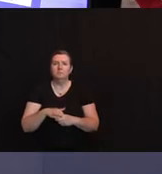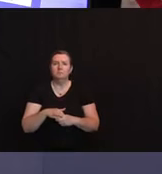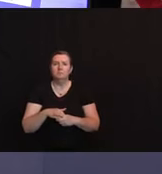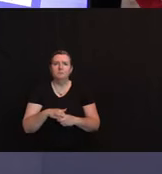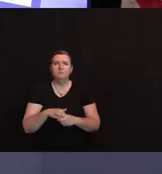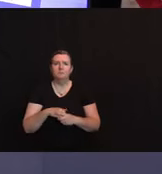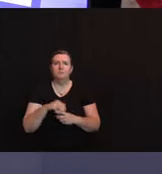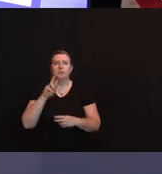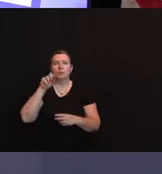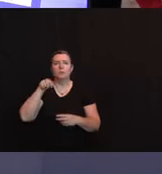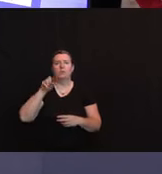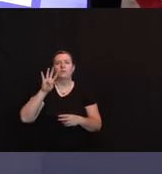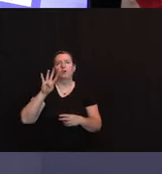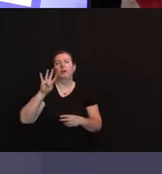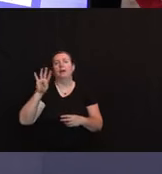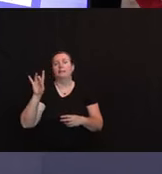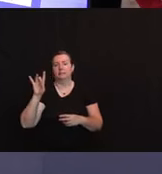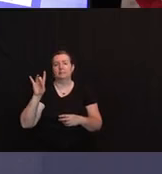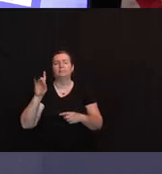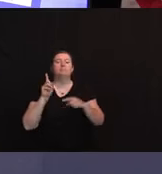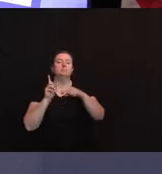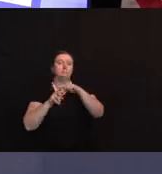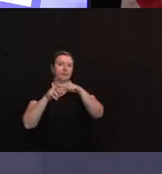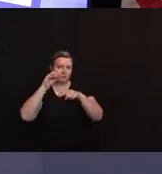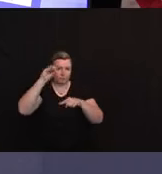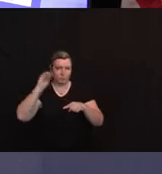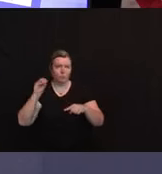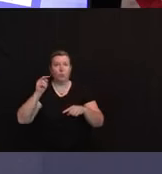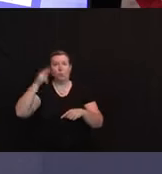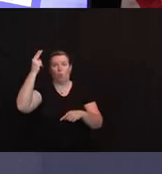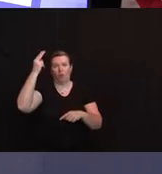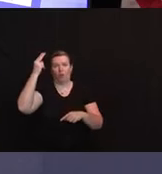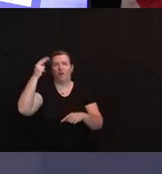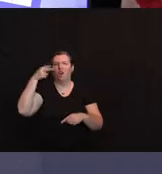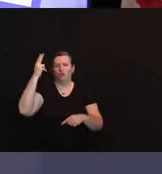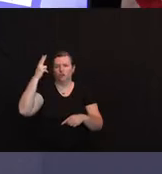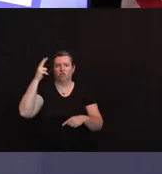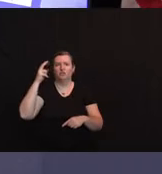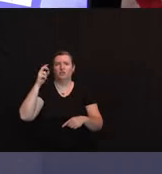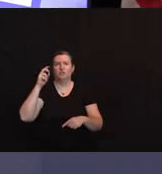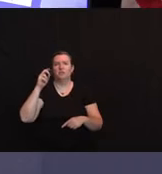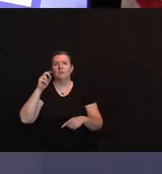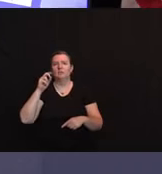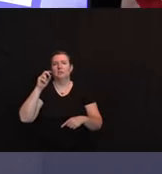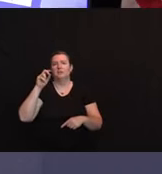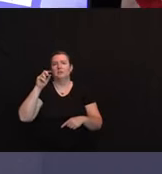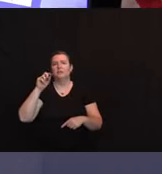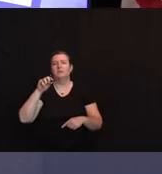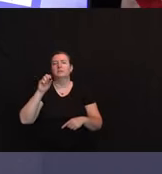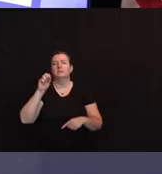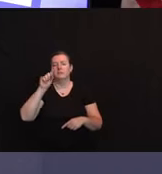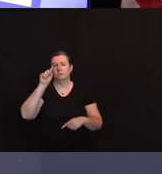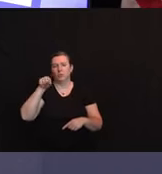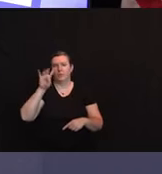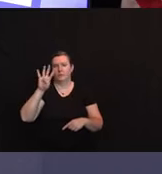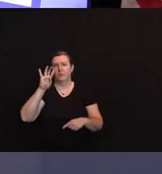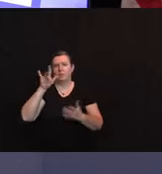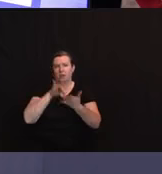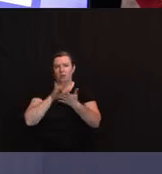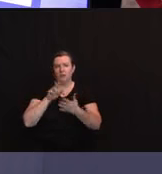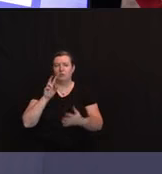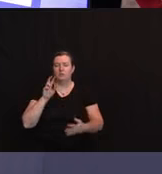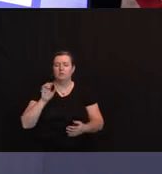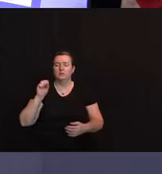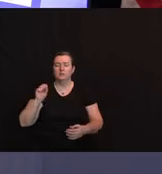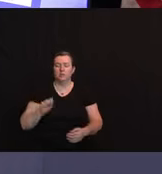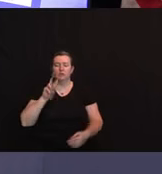reporting 2.94%, the central part of the state 1.81, and the southern part of the state 2.61.